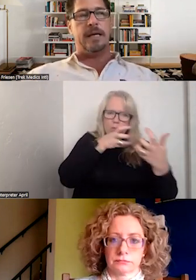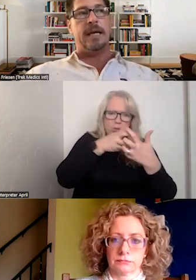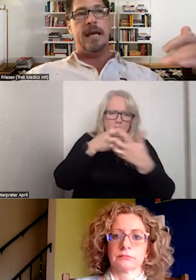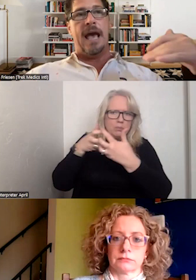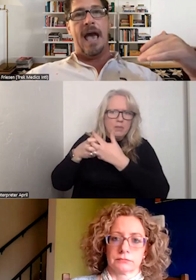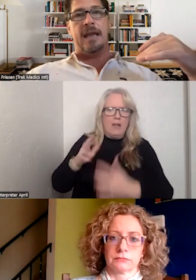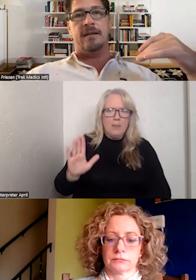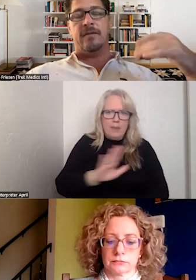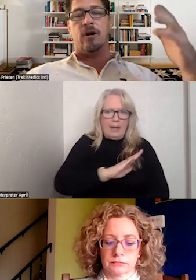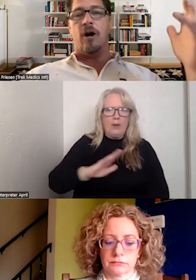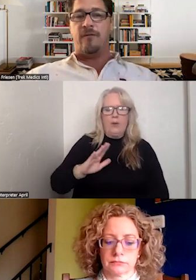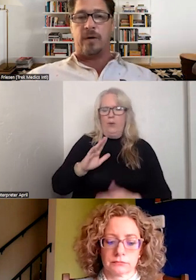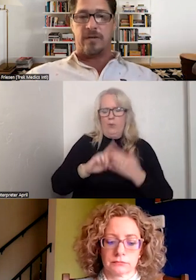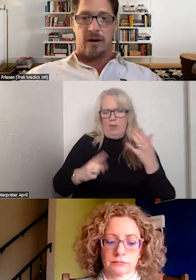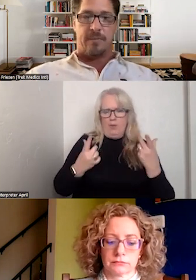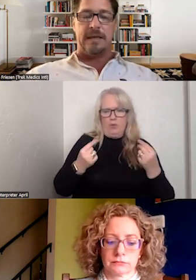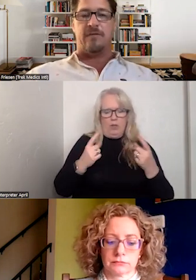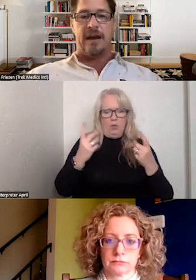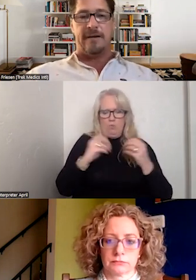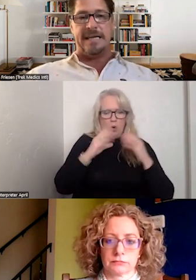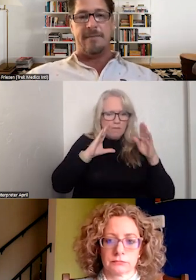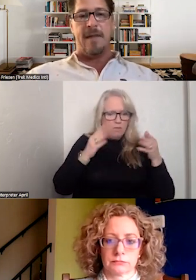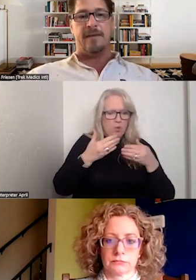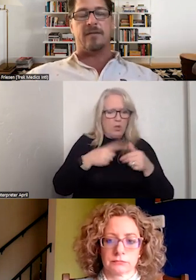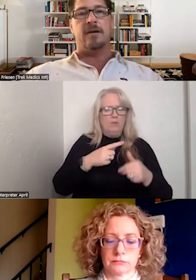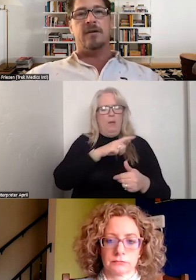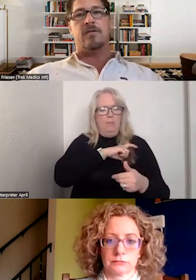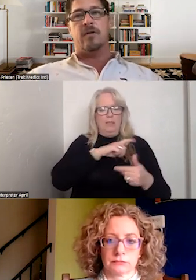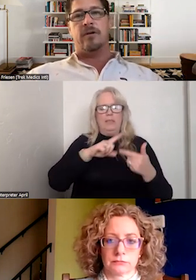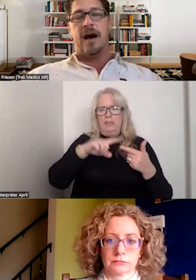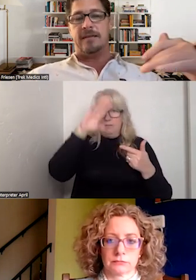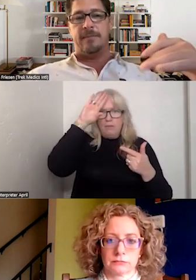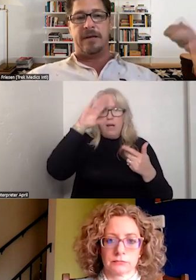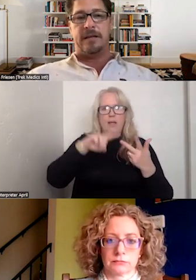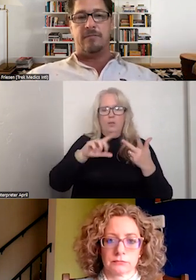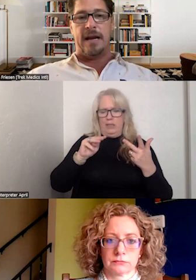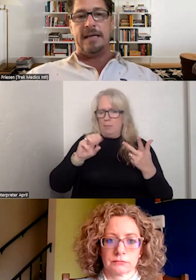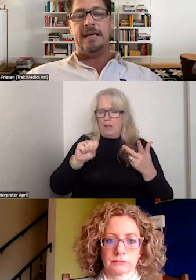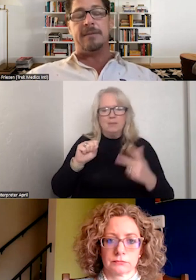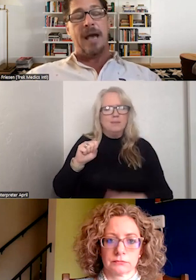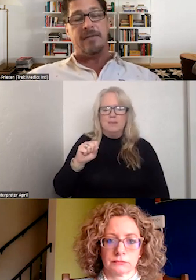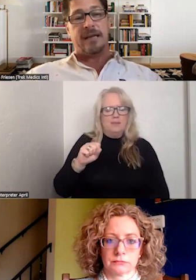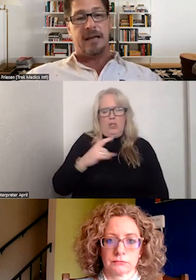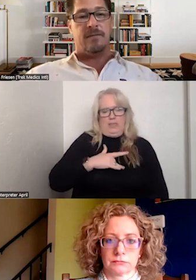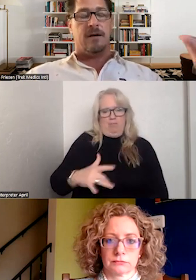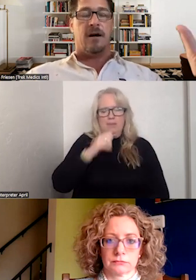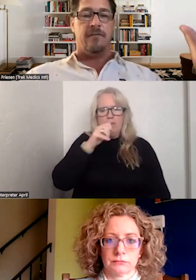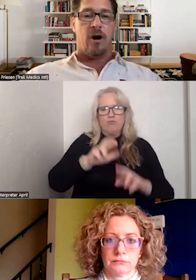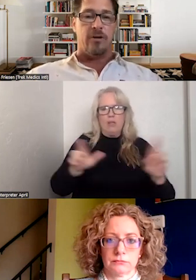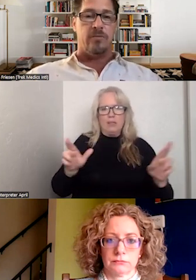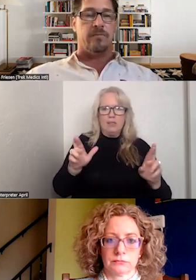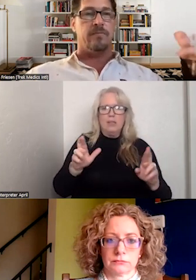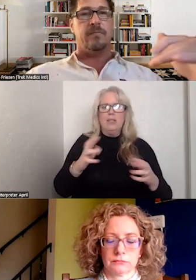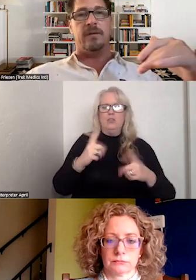they're doing. And they're all focused on police, fire, EMS. So they're not typically ready. It depends, again,